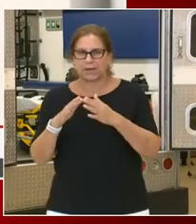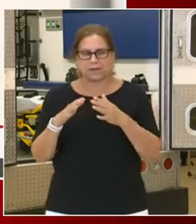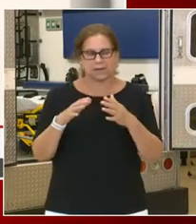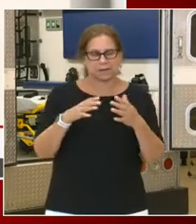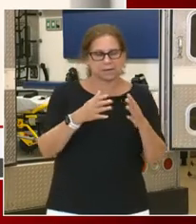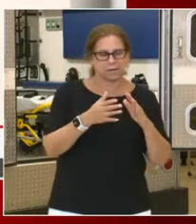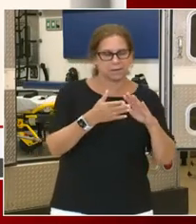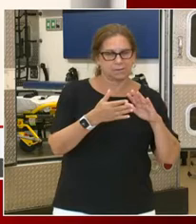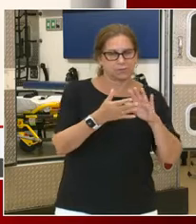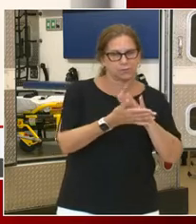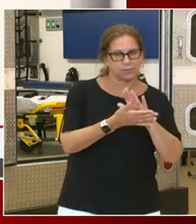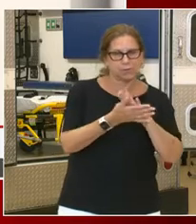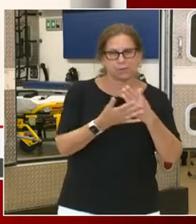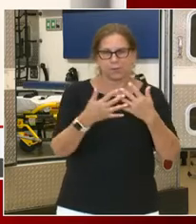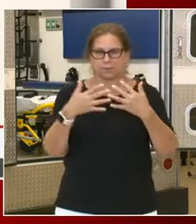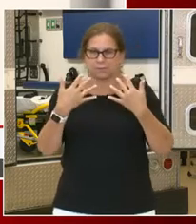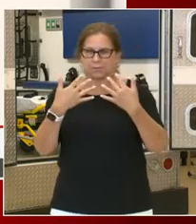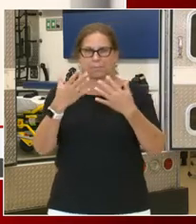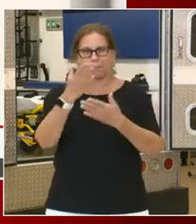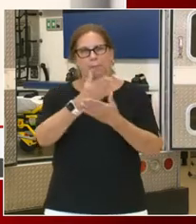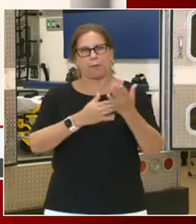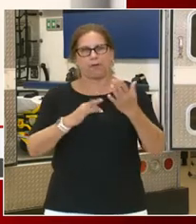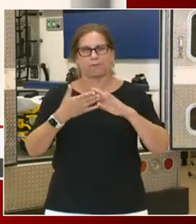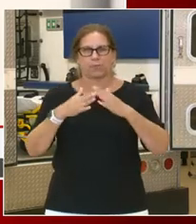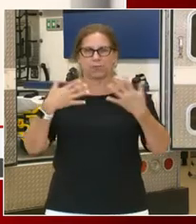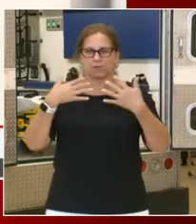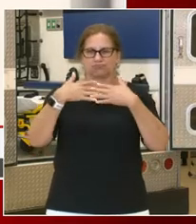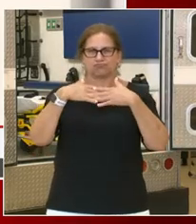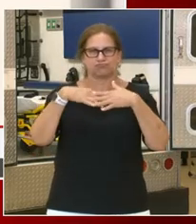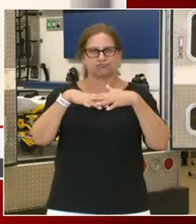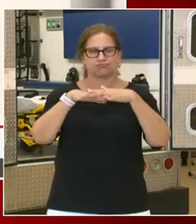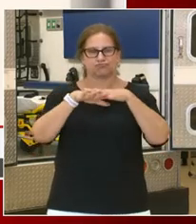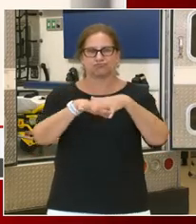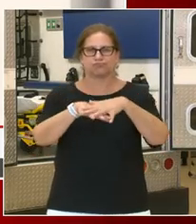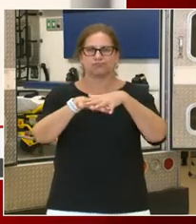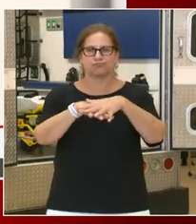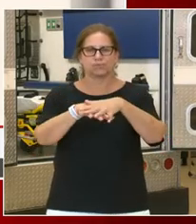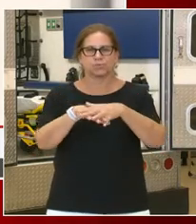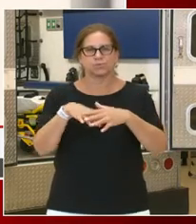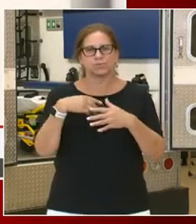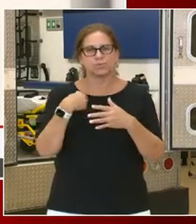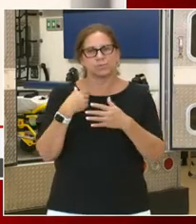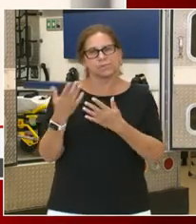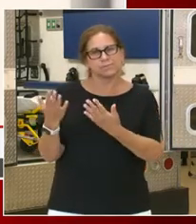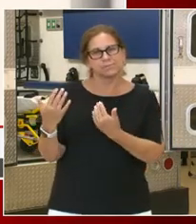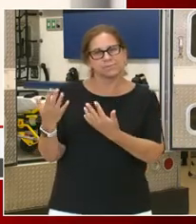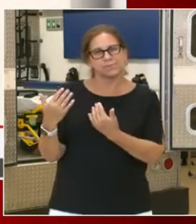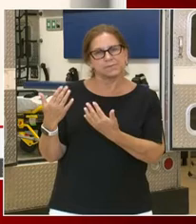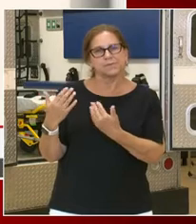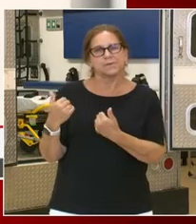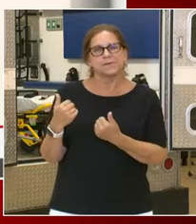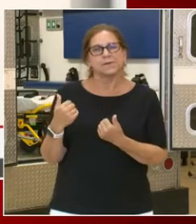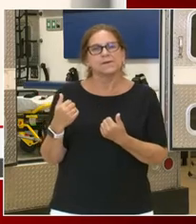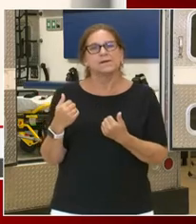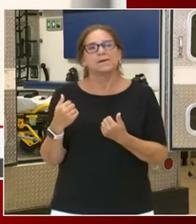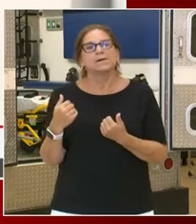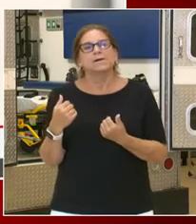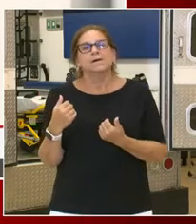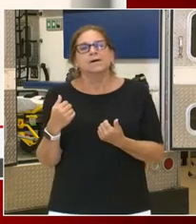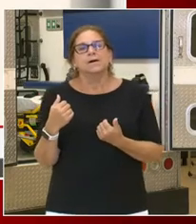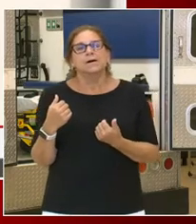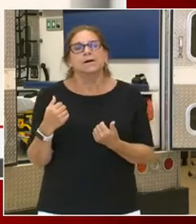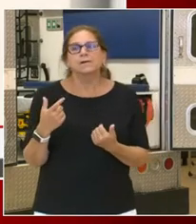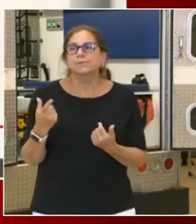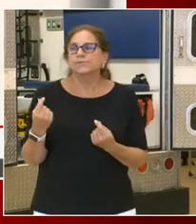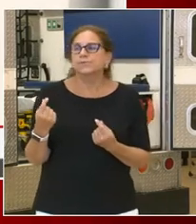different and creative ways to parents and families. And so I think they're going to bring a lot of those practices into the fall, right? And so our